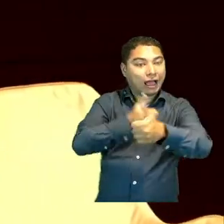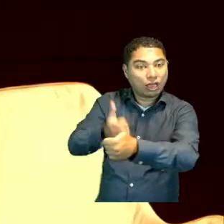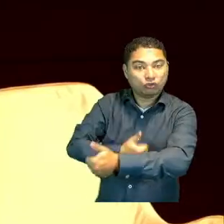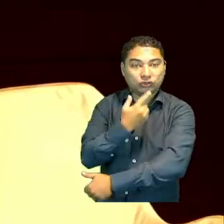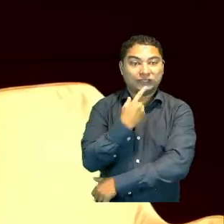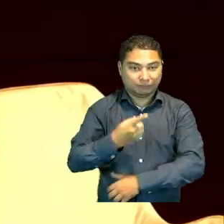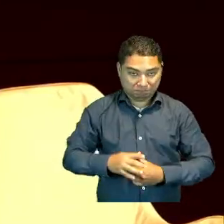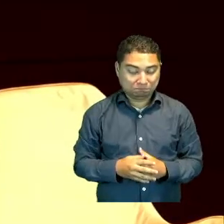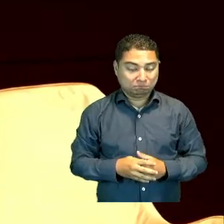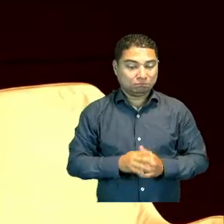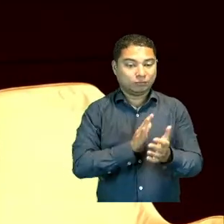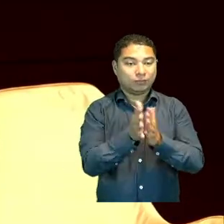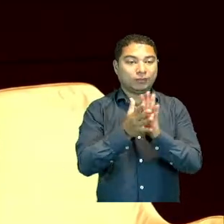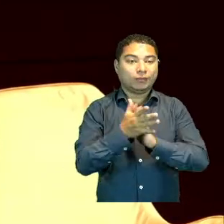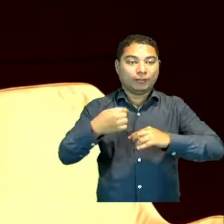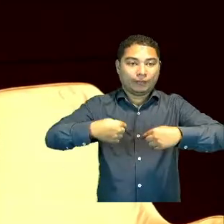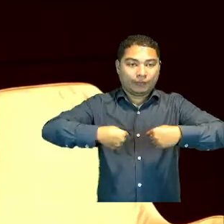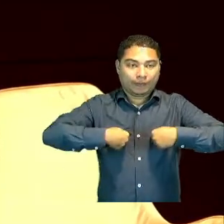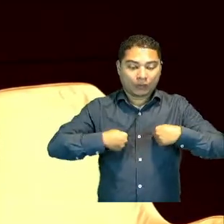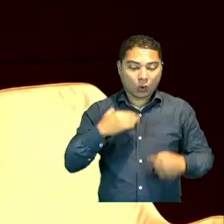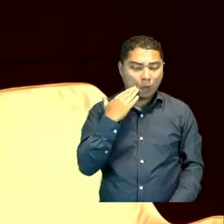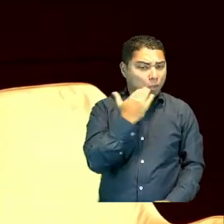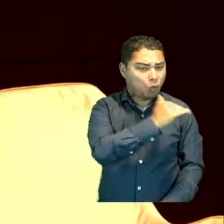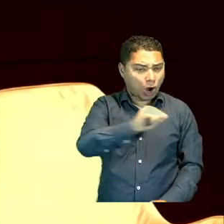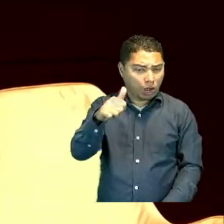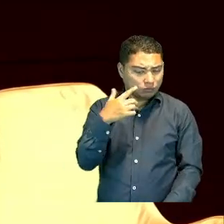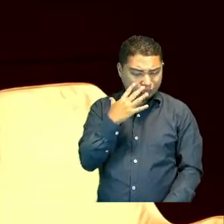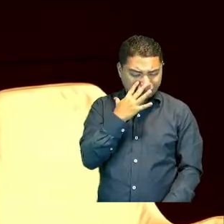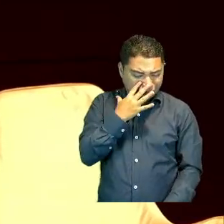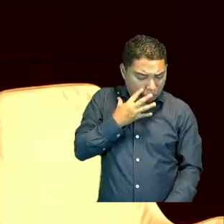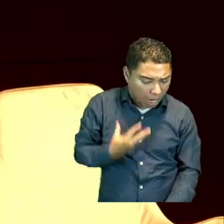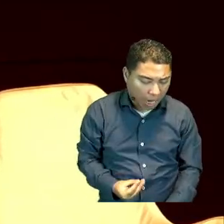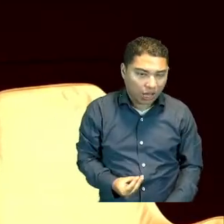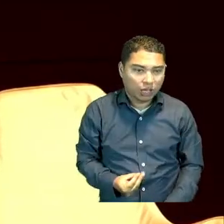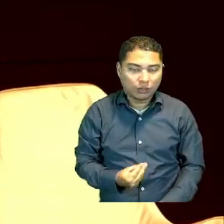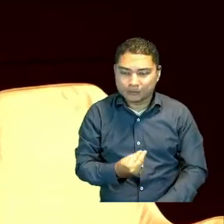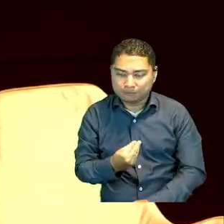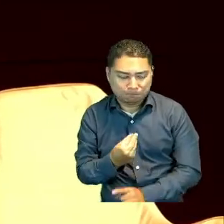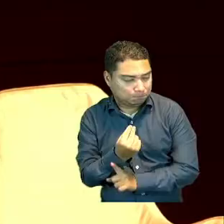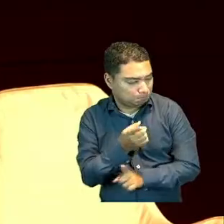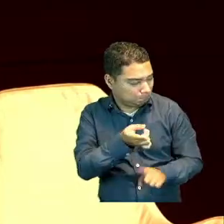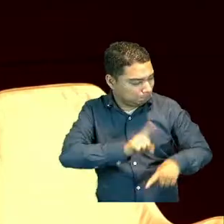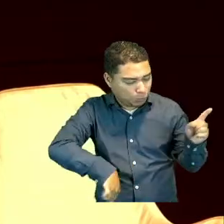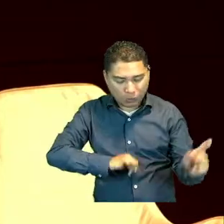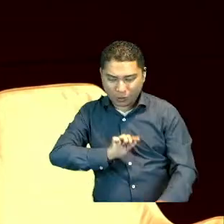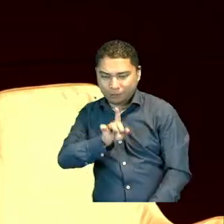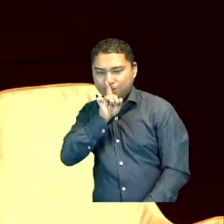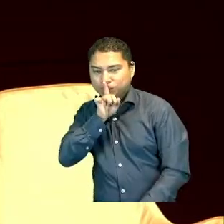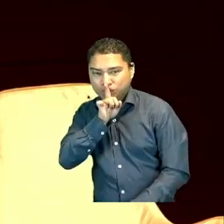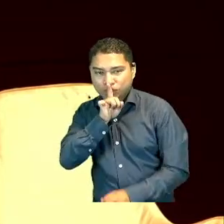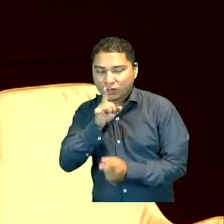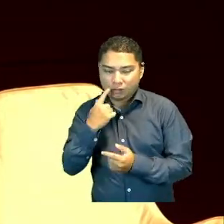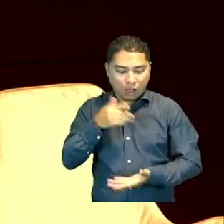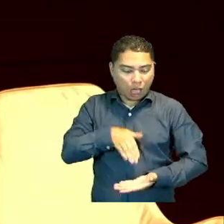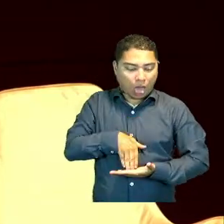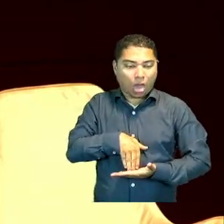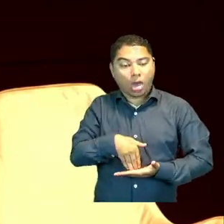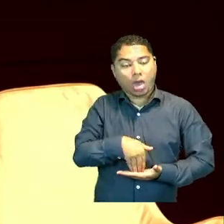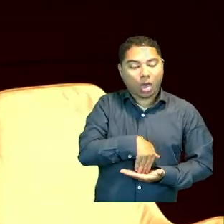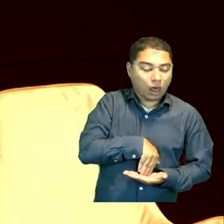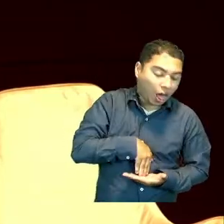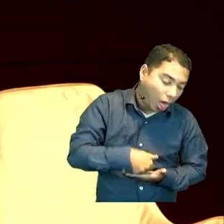you attending here today. And it says, I'm a bad woman because I won't shut up, because I won't